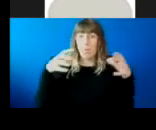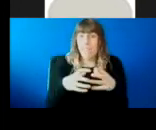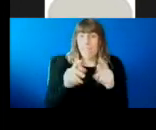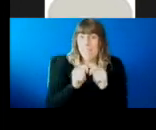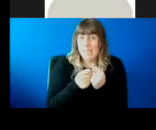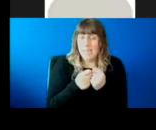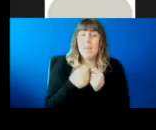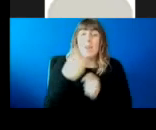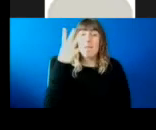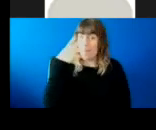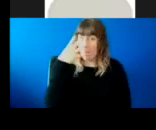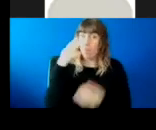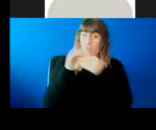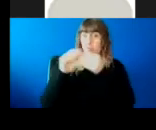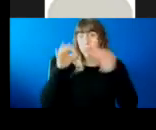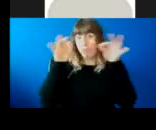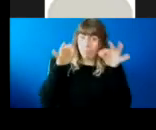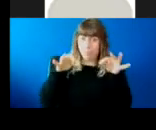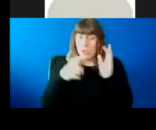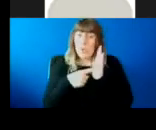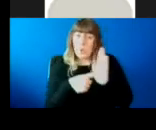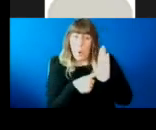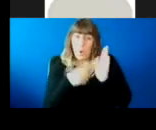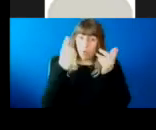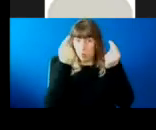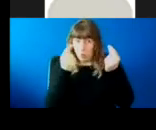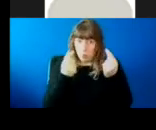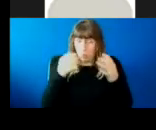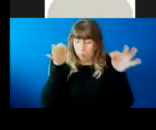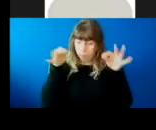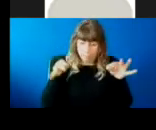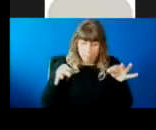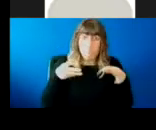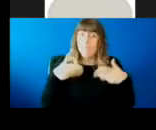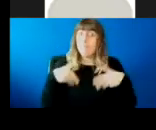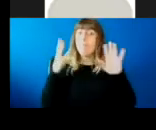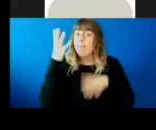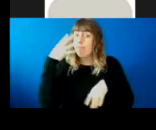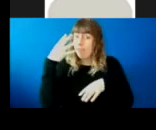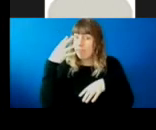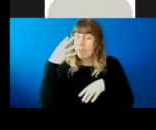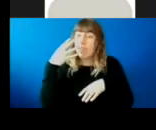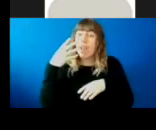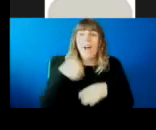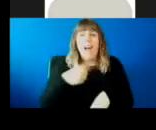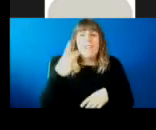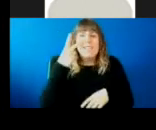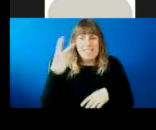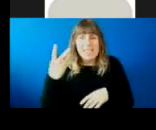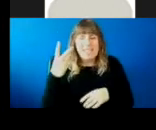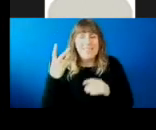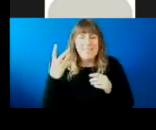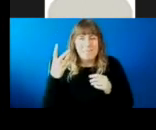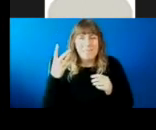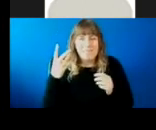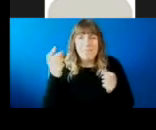you can film yourself in a little corner showing people how to do something. And I've seen a lot of